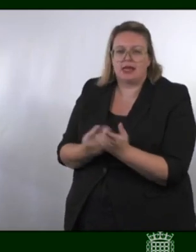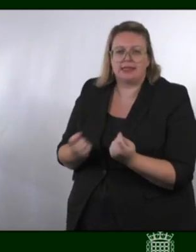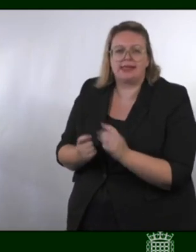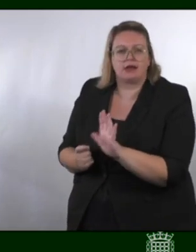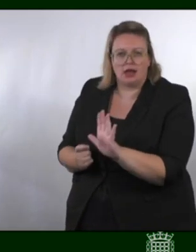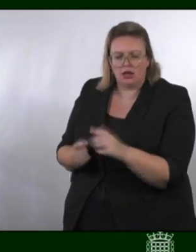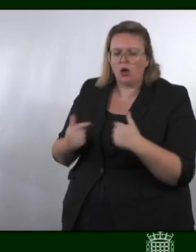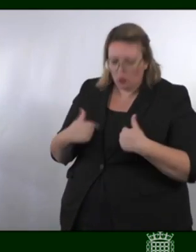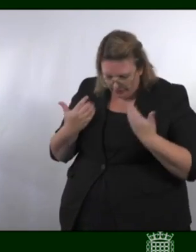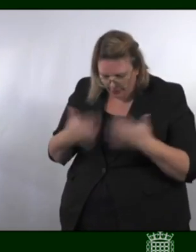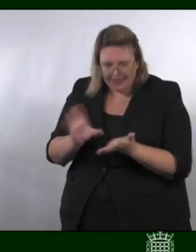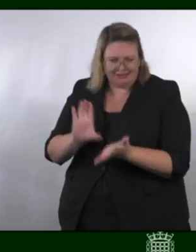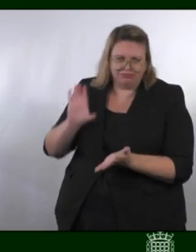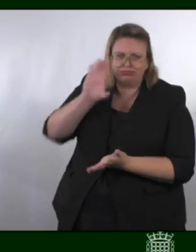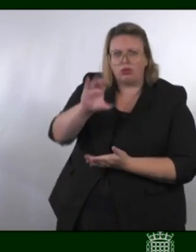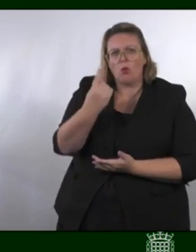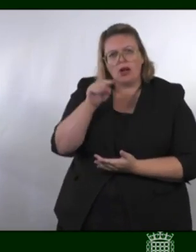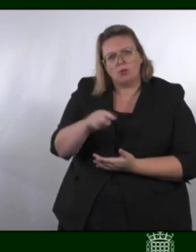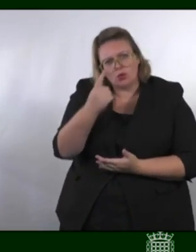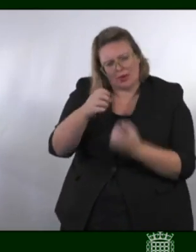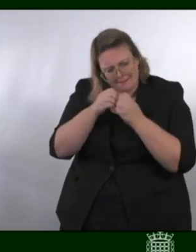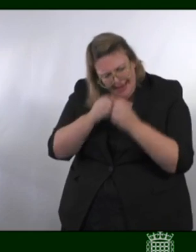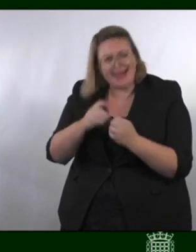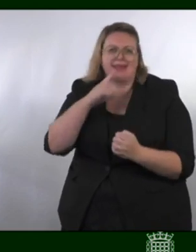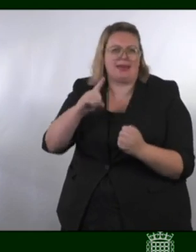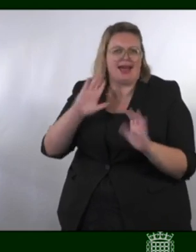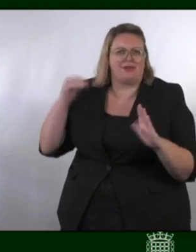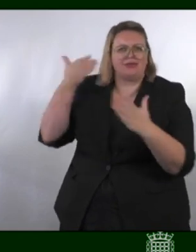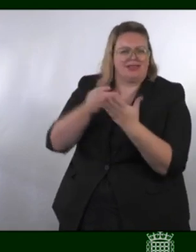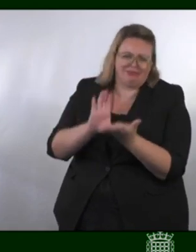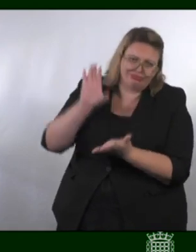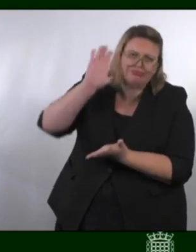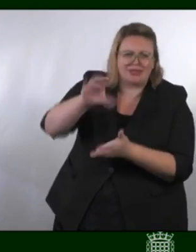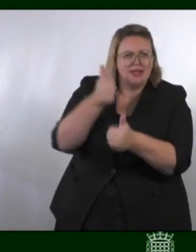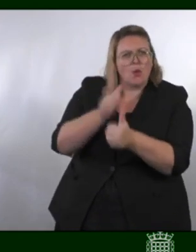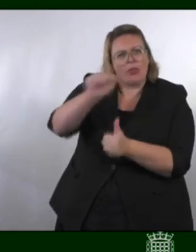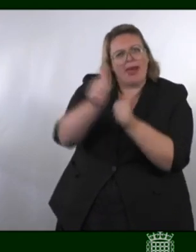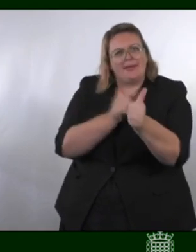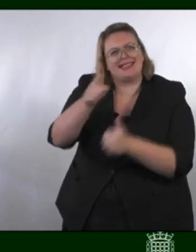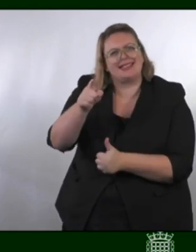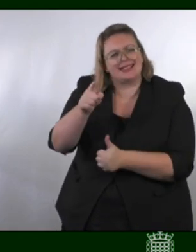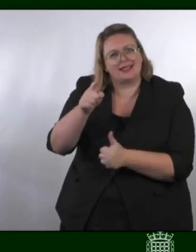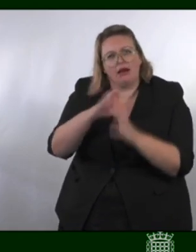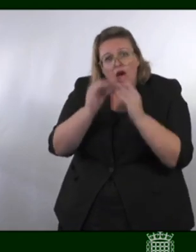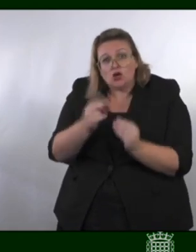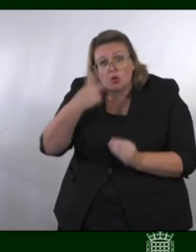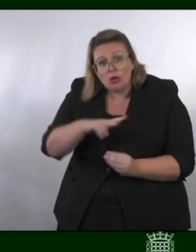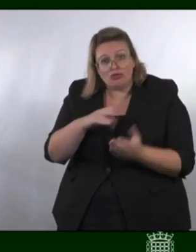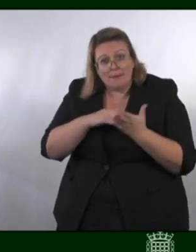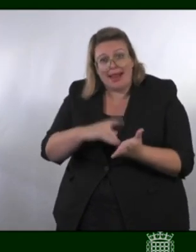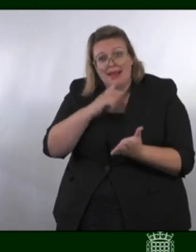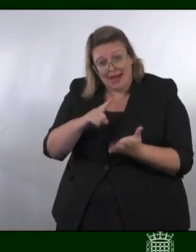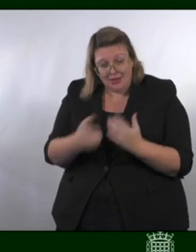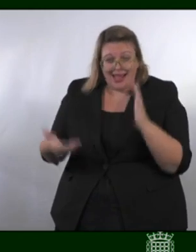Greater Manchester £1.1 billion in support for business, £200 million in extra